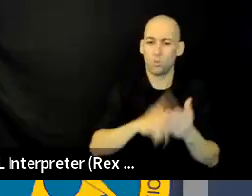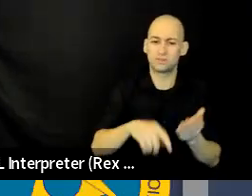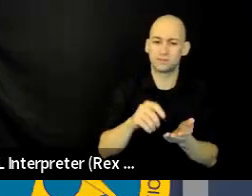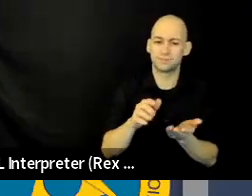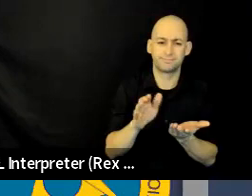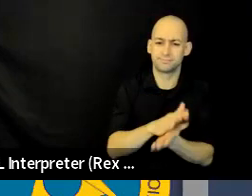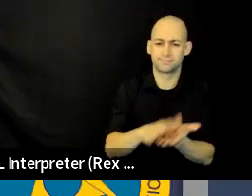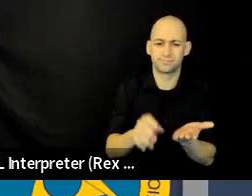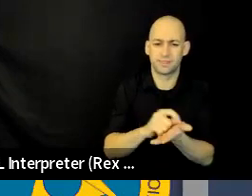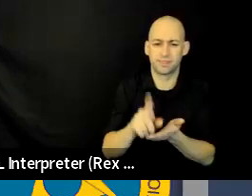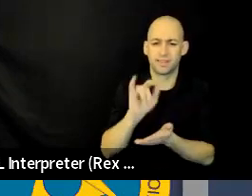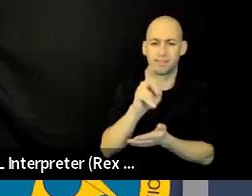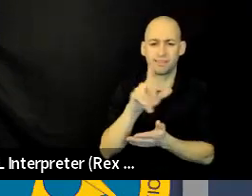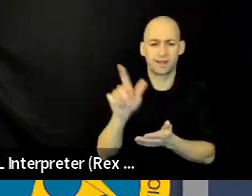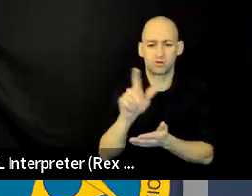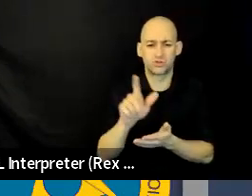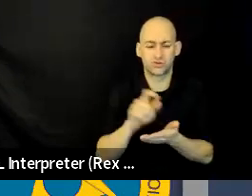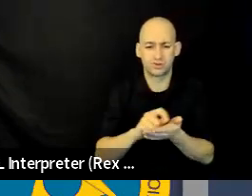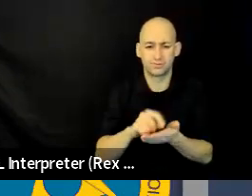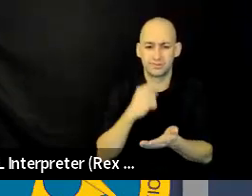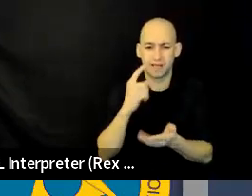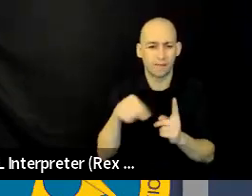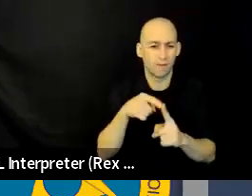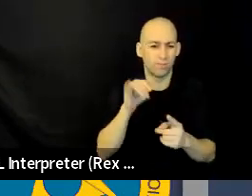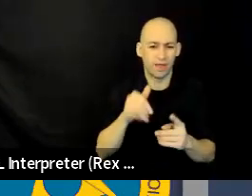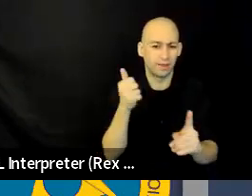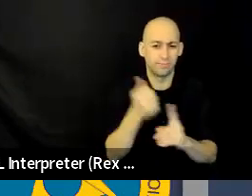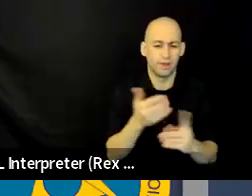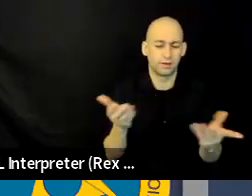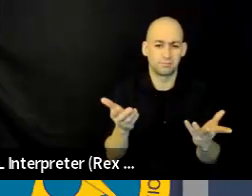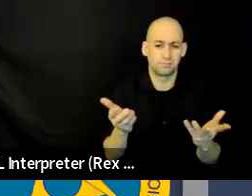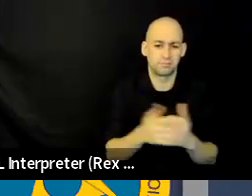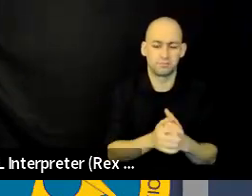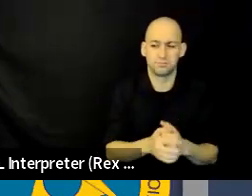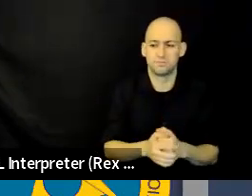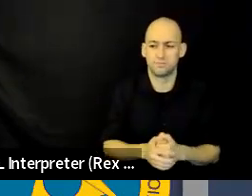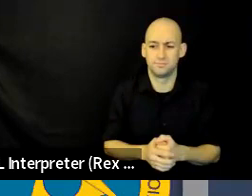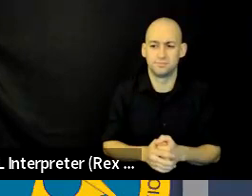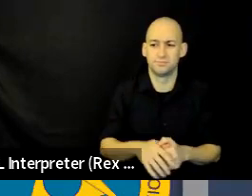to address freight bottlenecks, generally speaking? Yeah, so